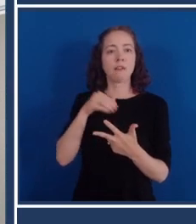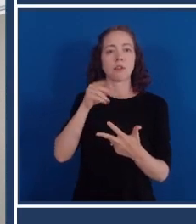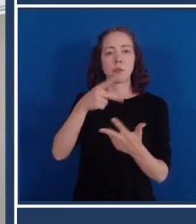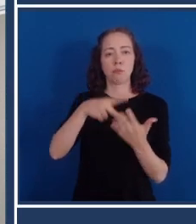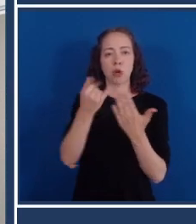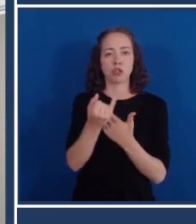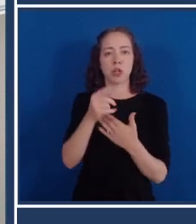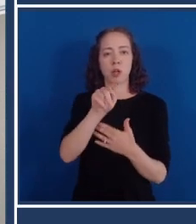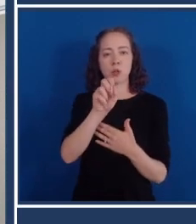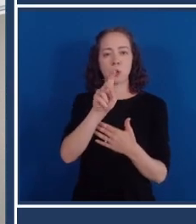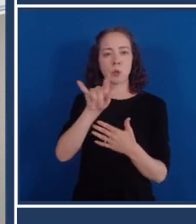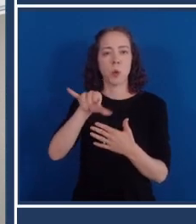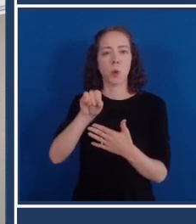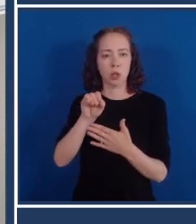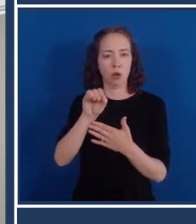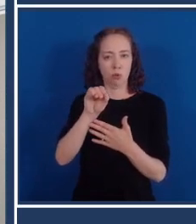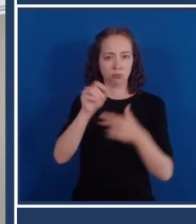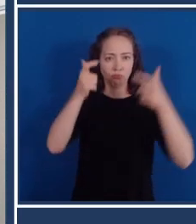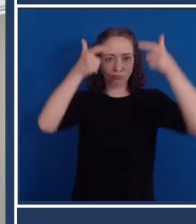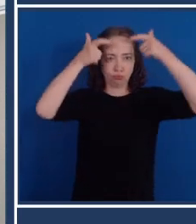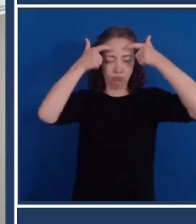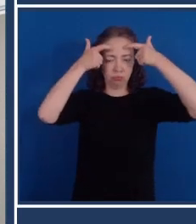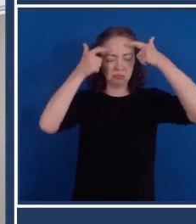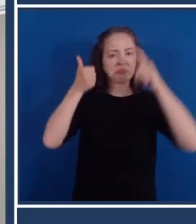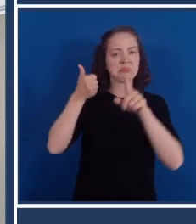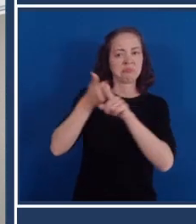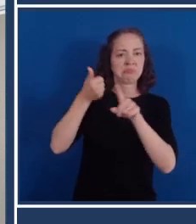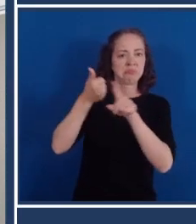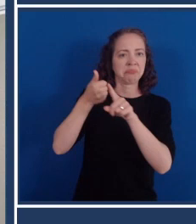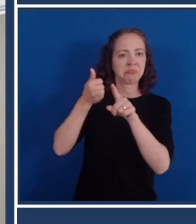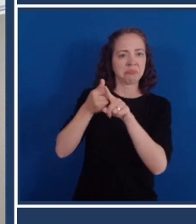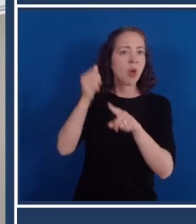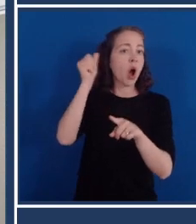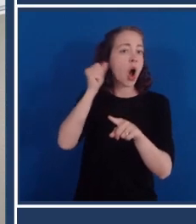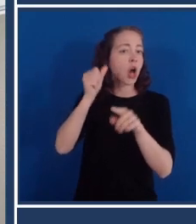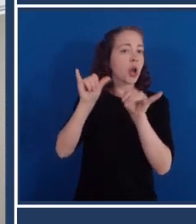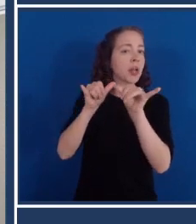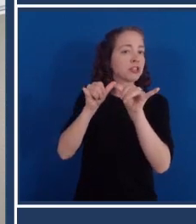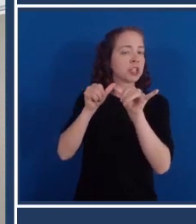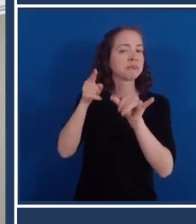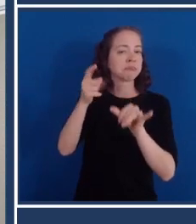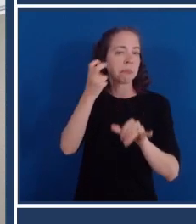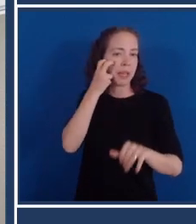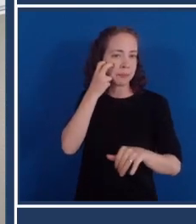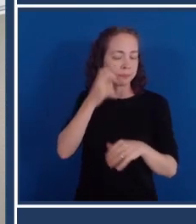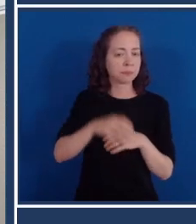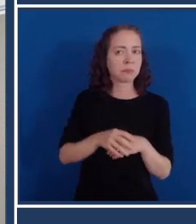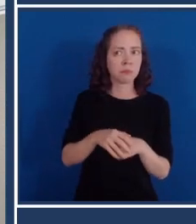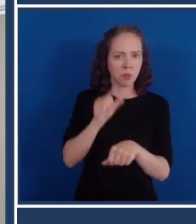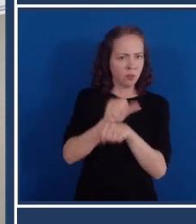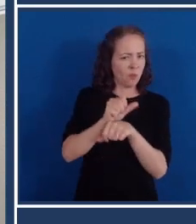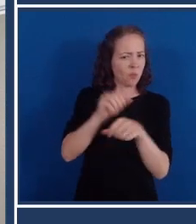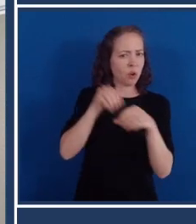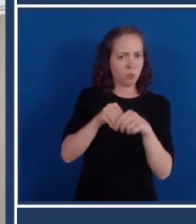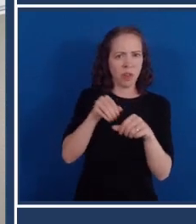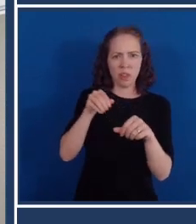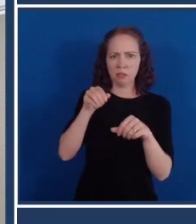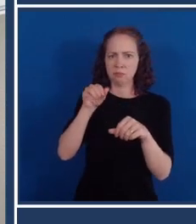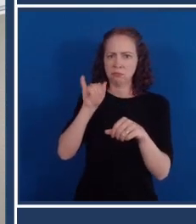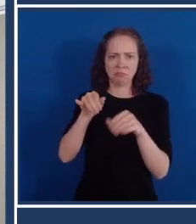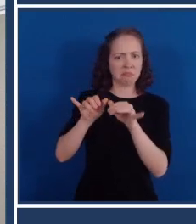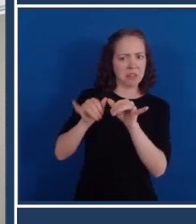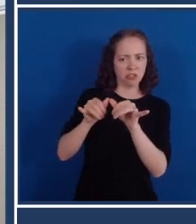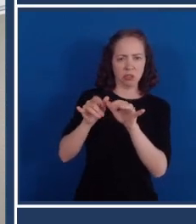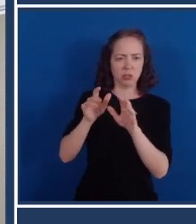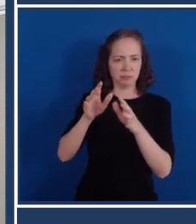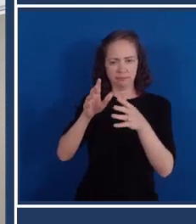is blind. Peter worked with the Project Tokyo team early in the design process. On the left, we